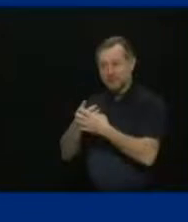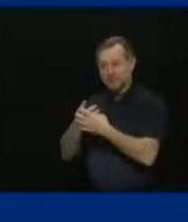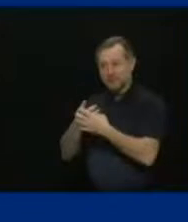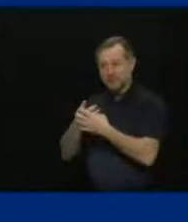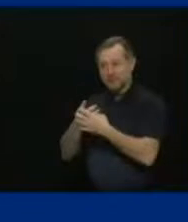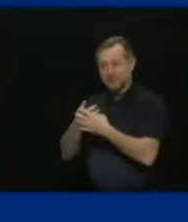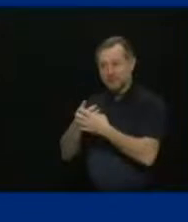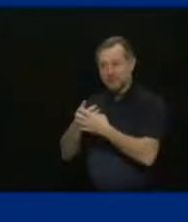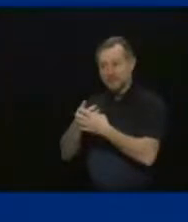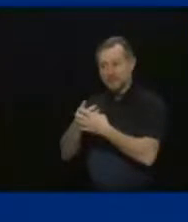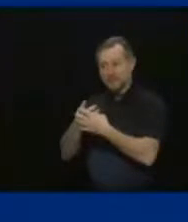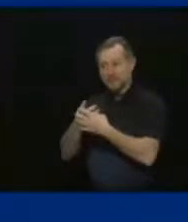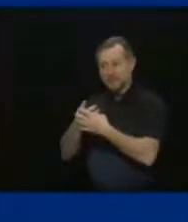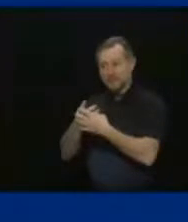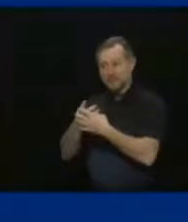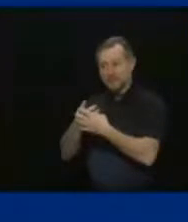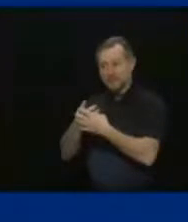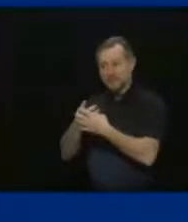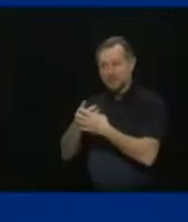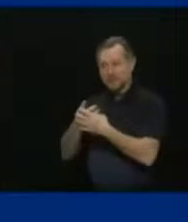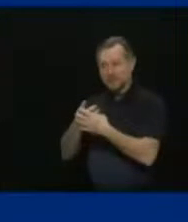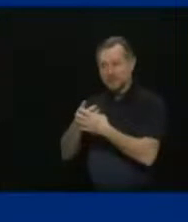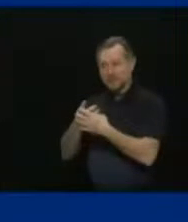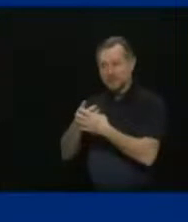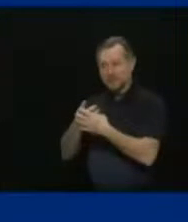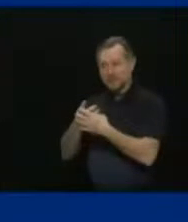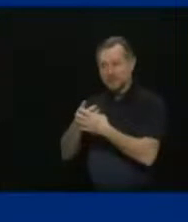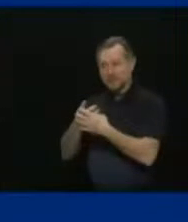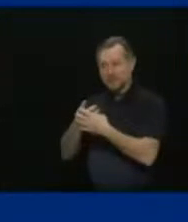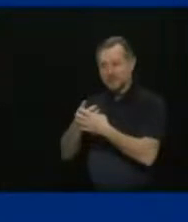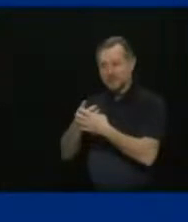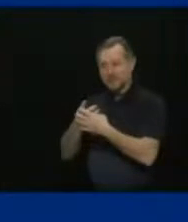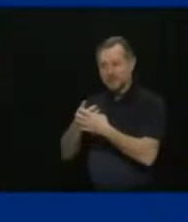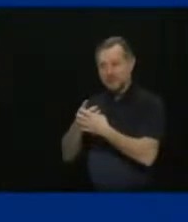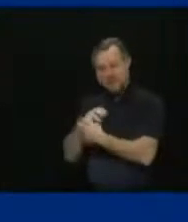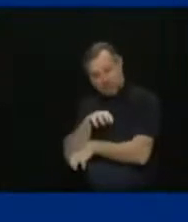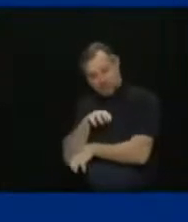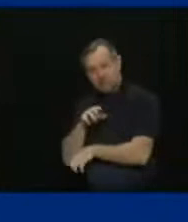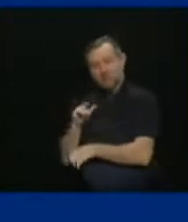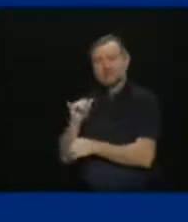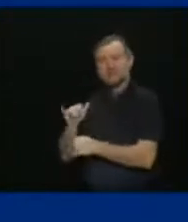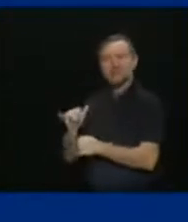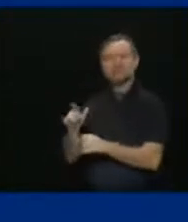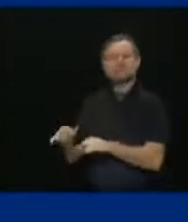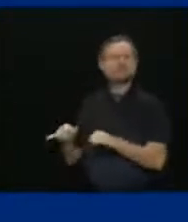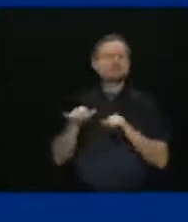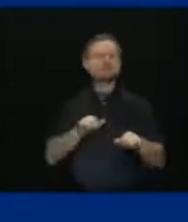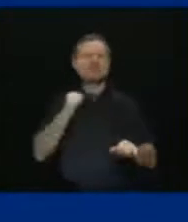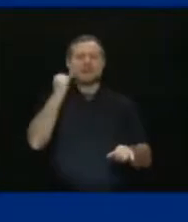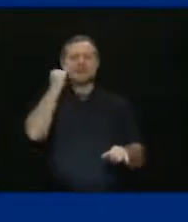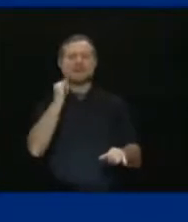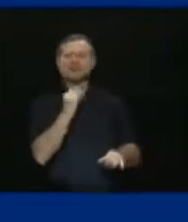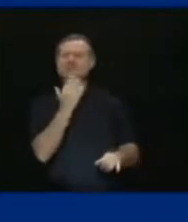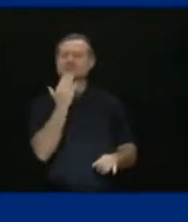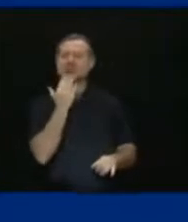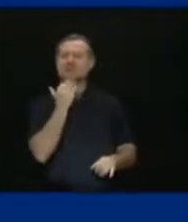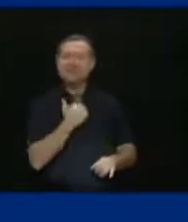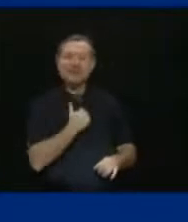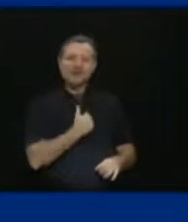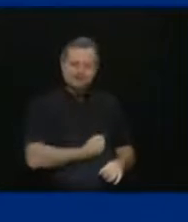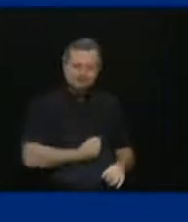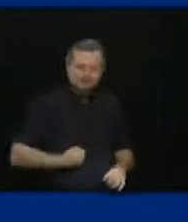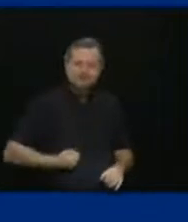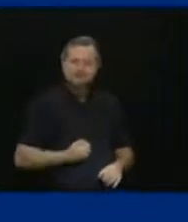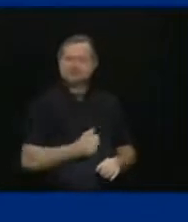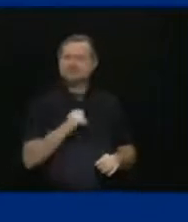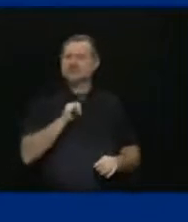These are the tweaks that are not going to fix this state or this nation. I'm talking about actual change. They have their diabetes drugs or their cancer drugs